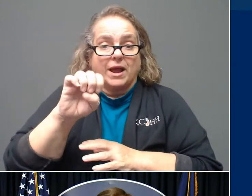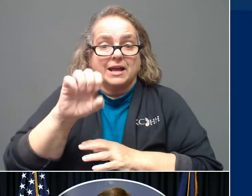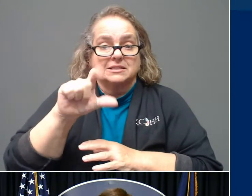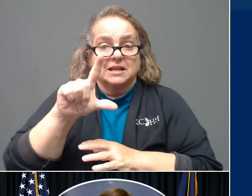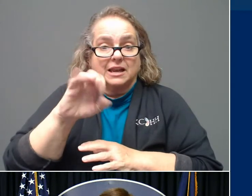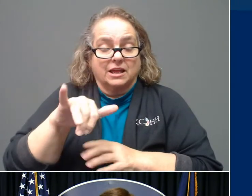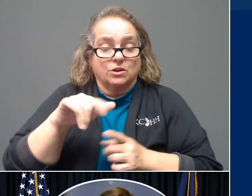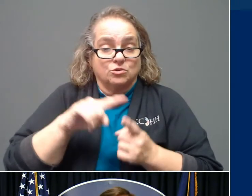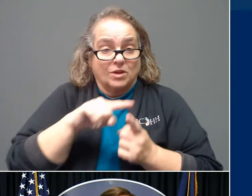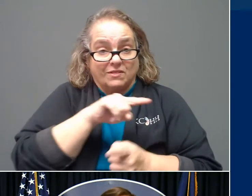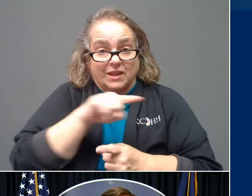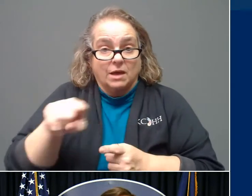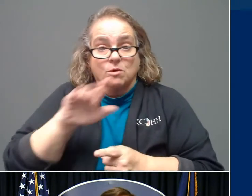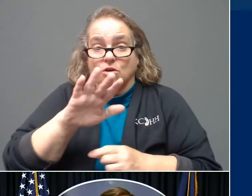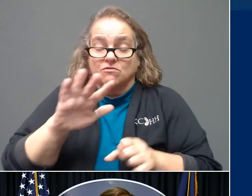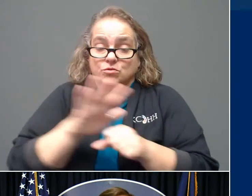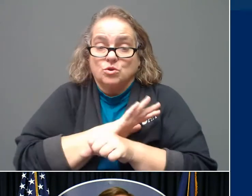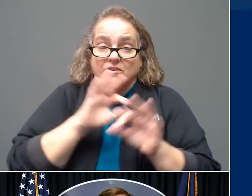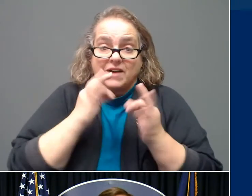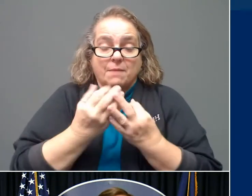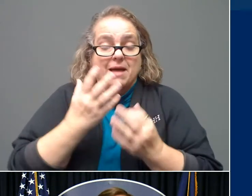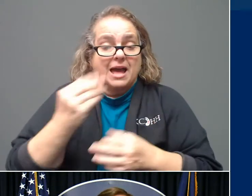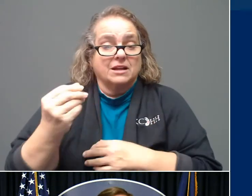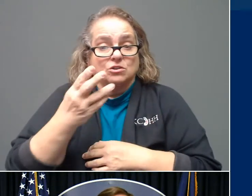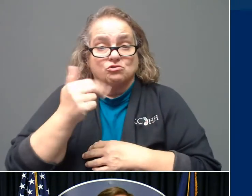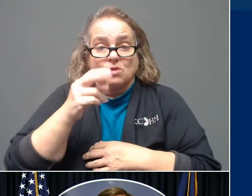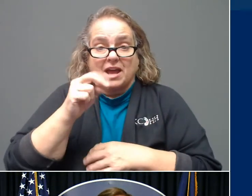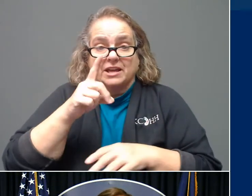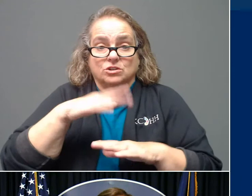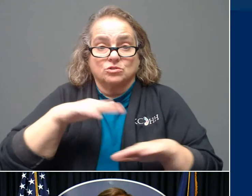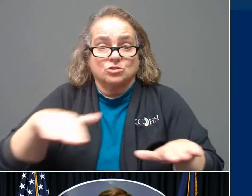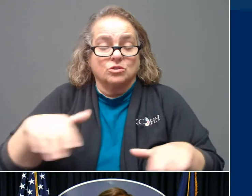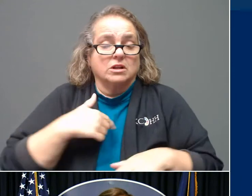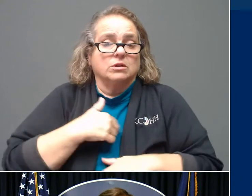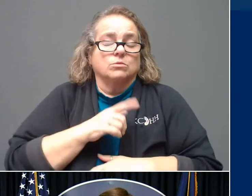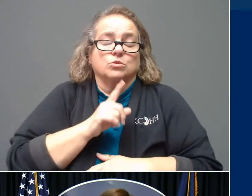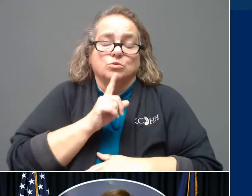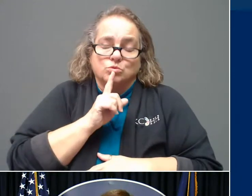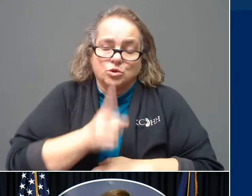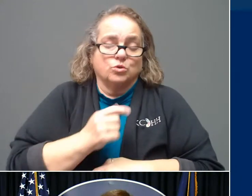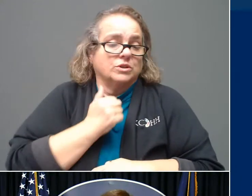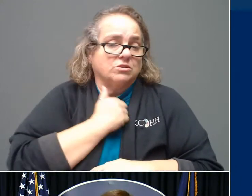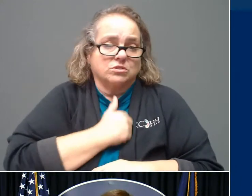family, to all those grandkids, we are so sorry.